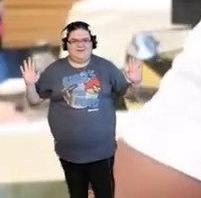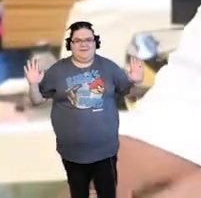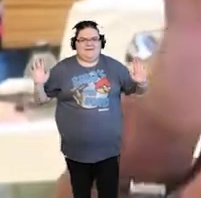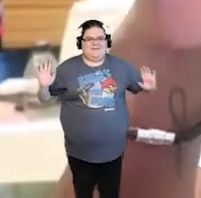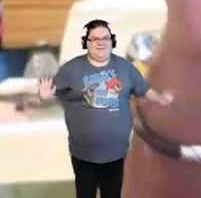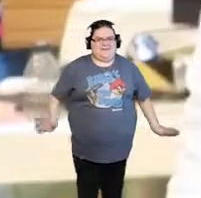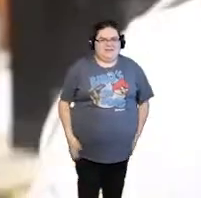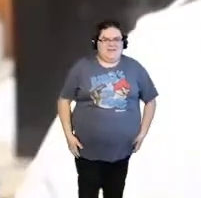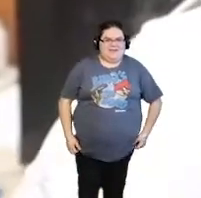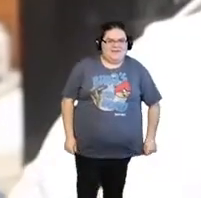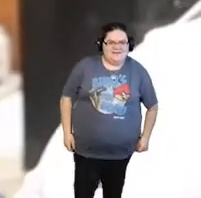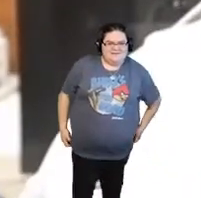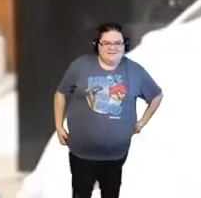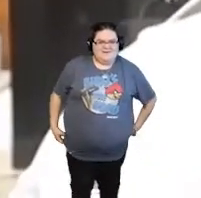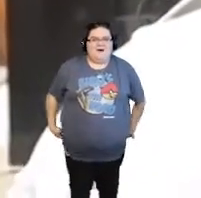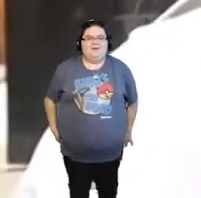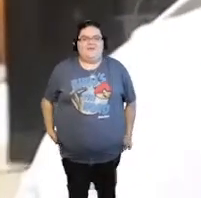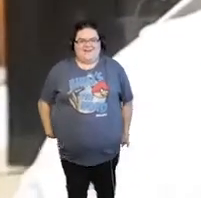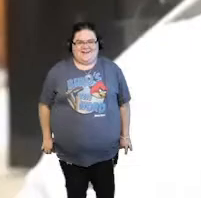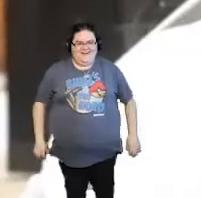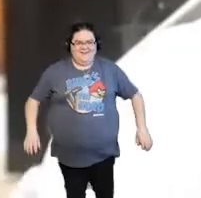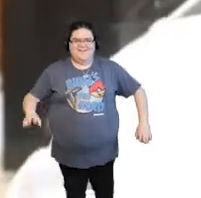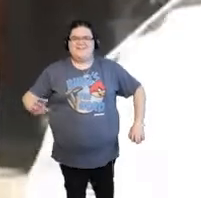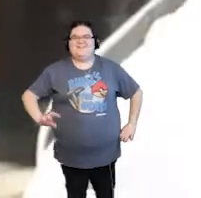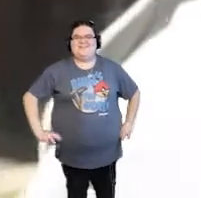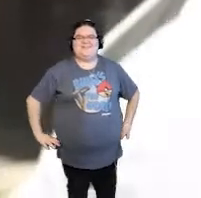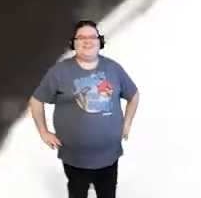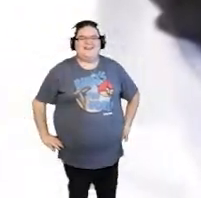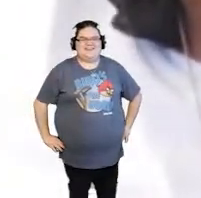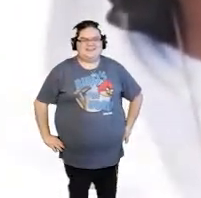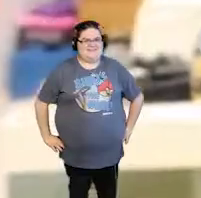Okay, I was not ready for that, JJ. Reddit day.